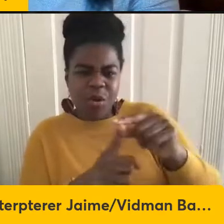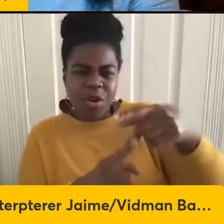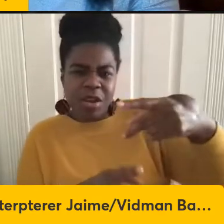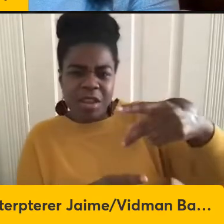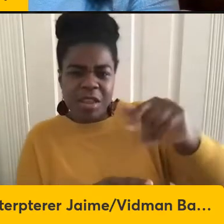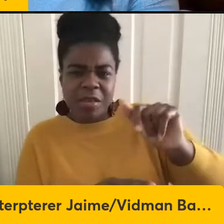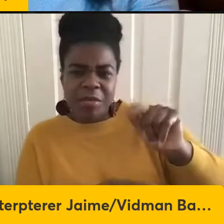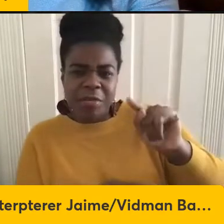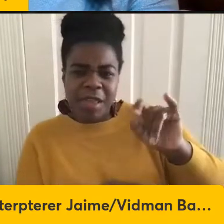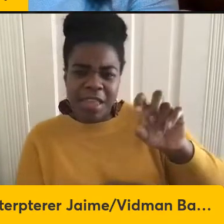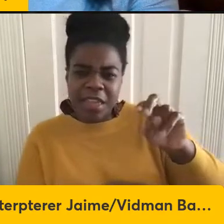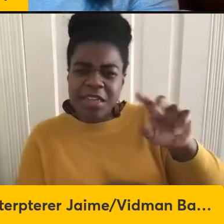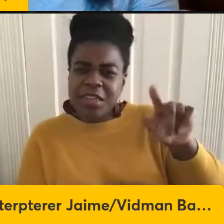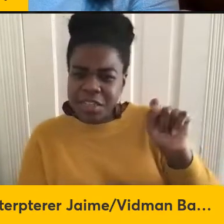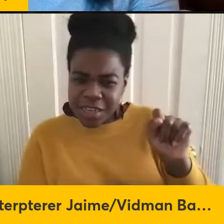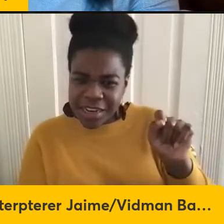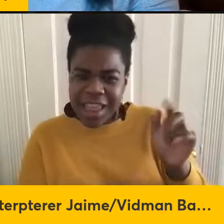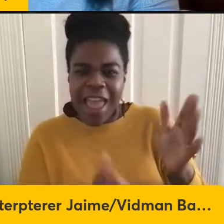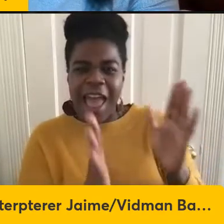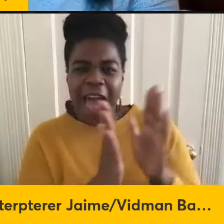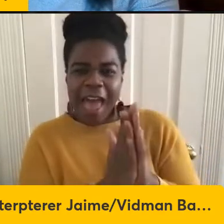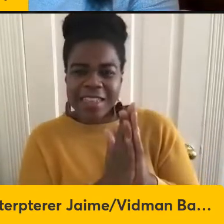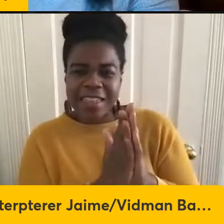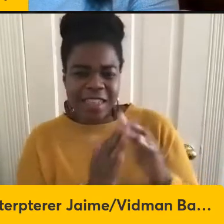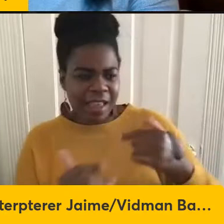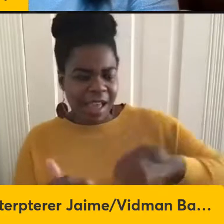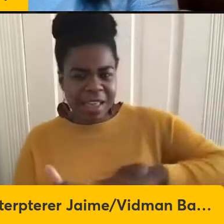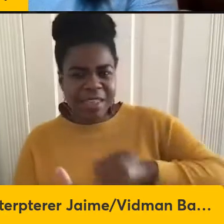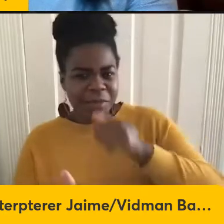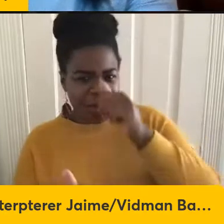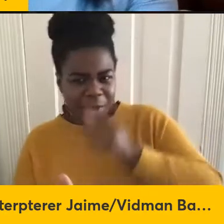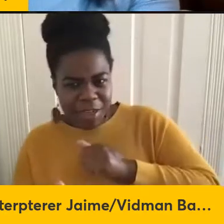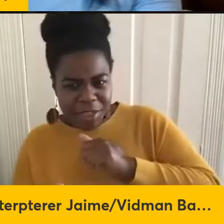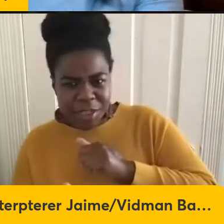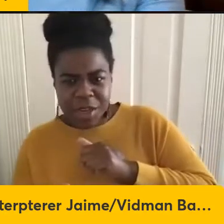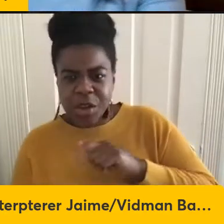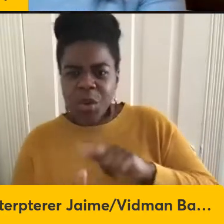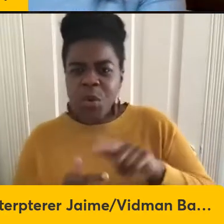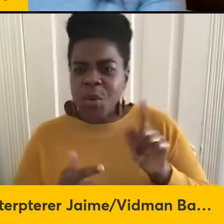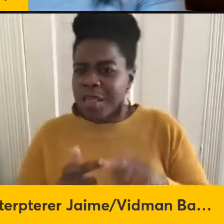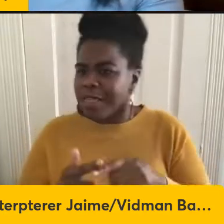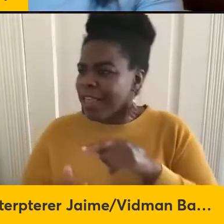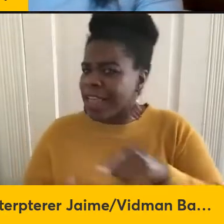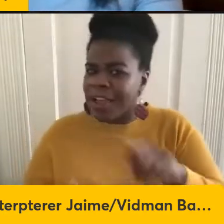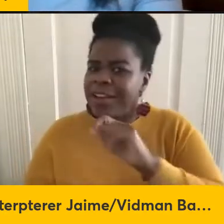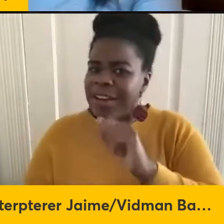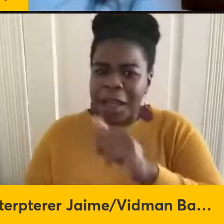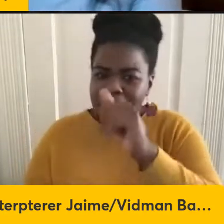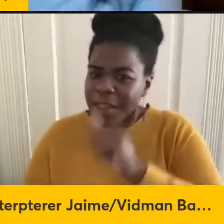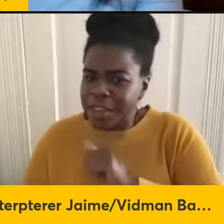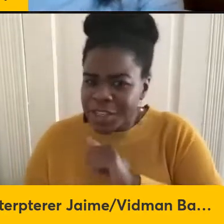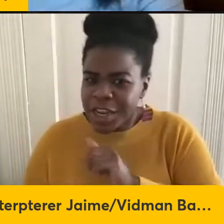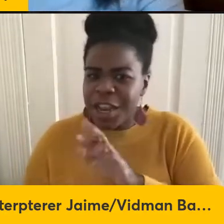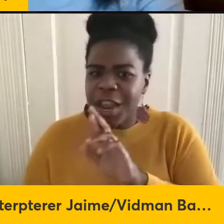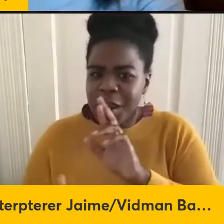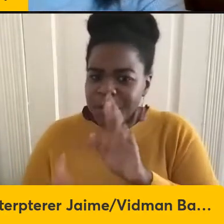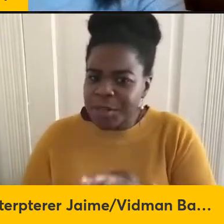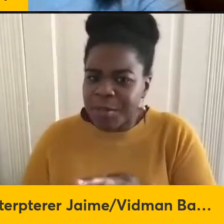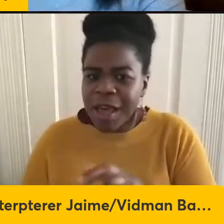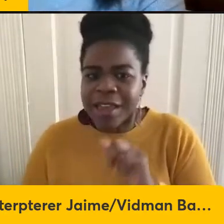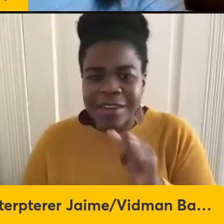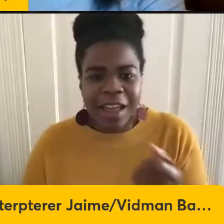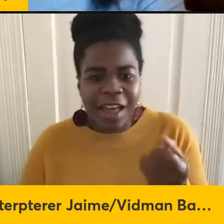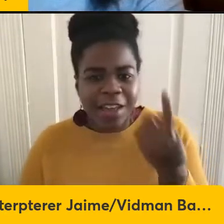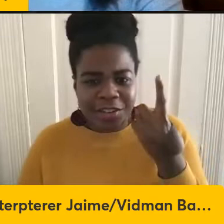to be patient when the field isn't patient with us, when they listen to respond and not to understand what we're actually